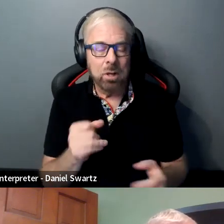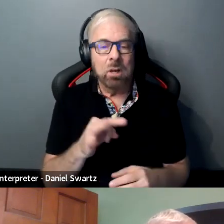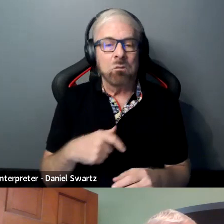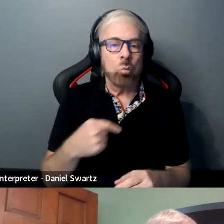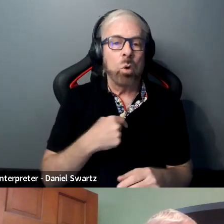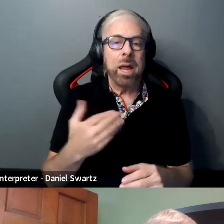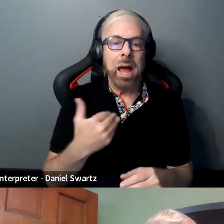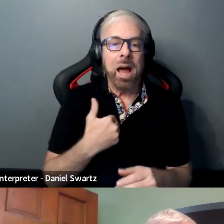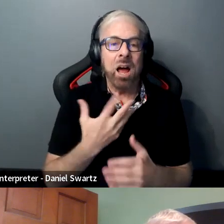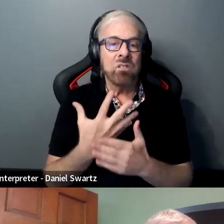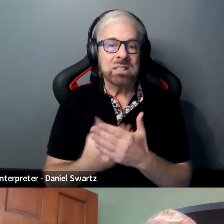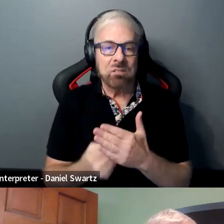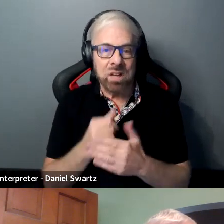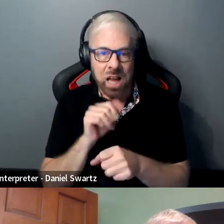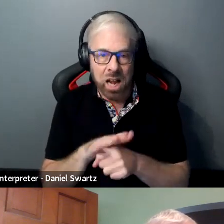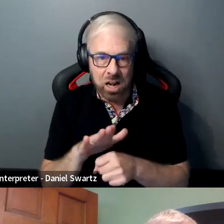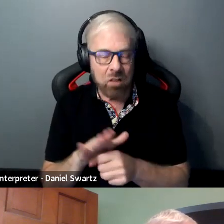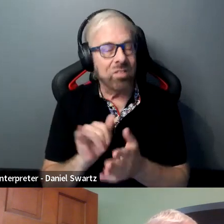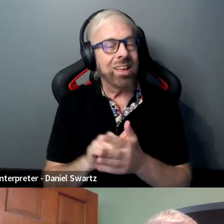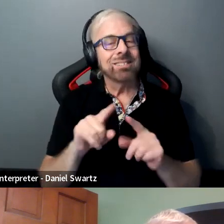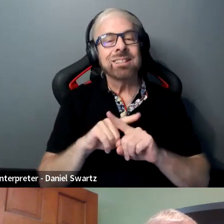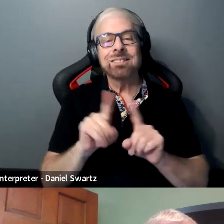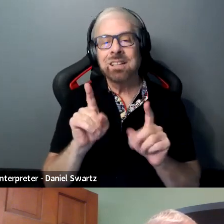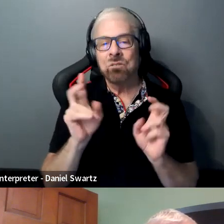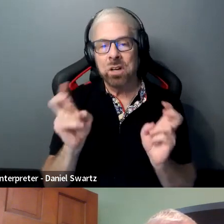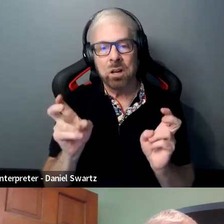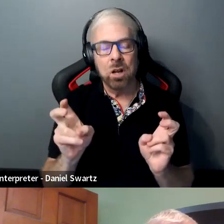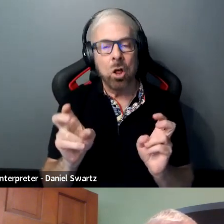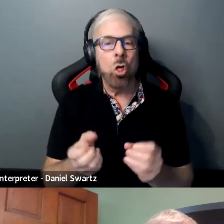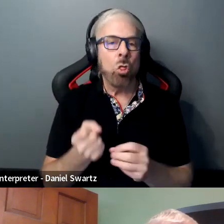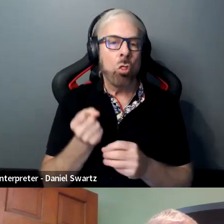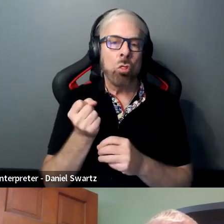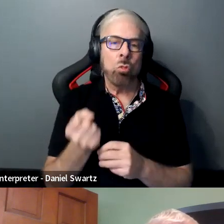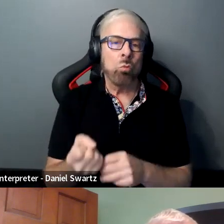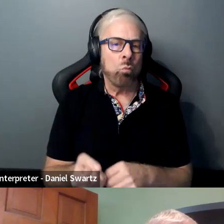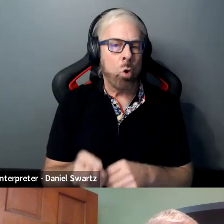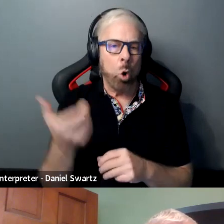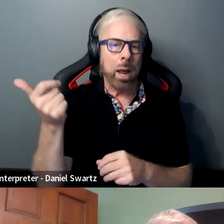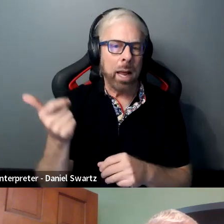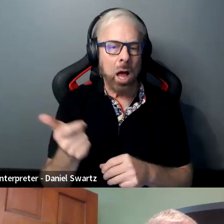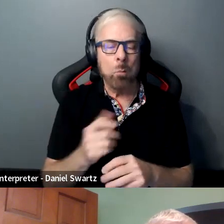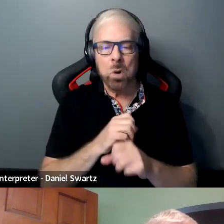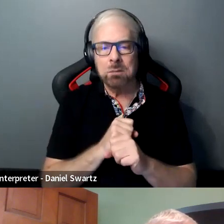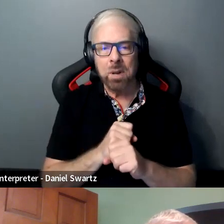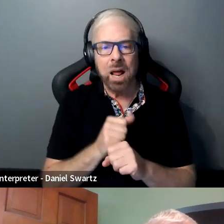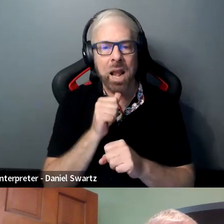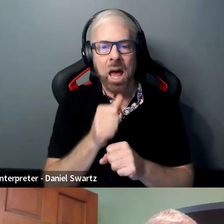a deficit, that's a different issue. Throwing out protections, not aligning support with